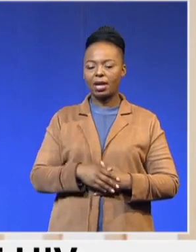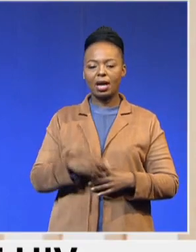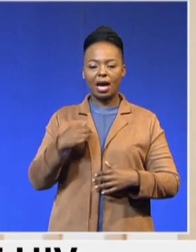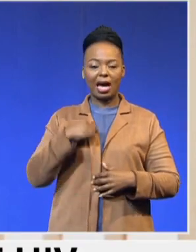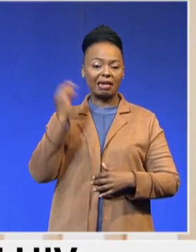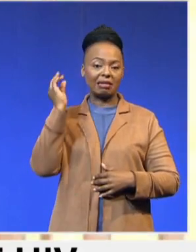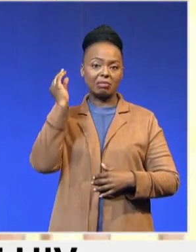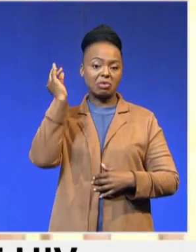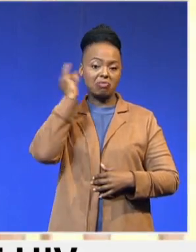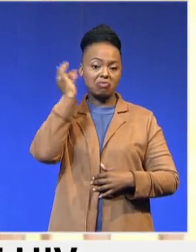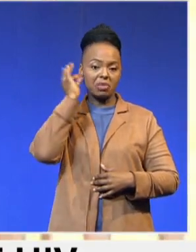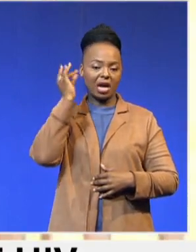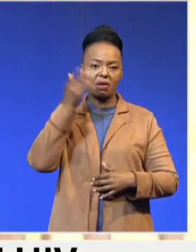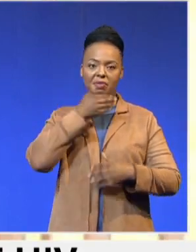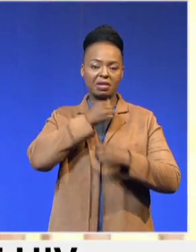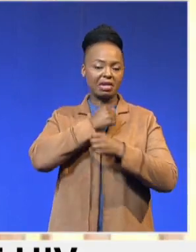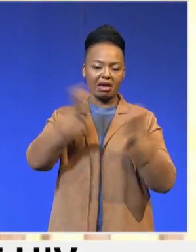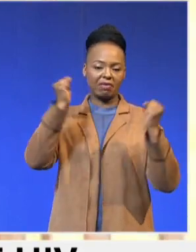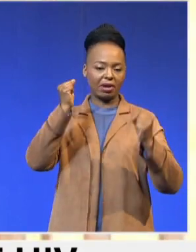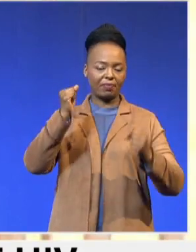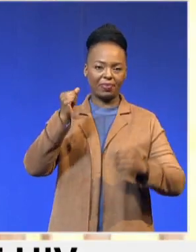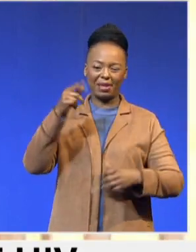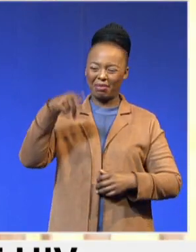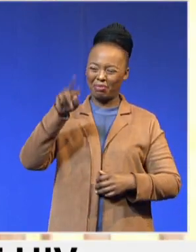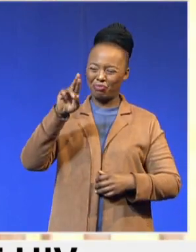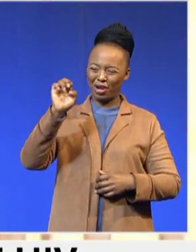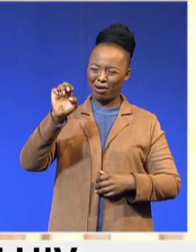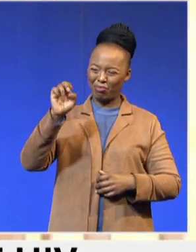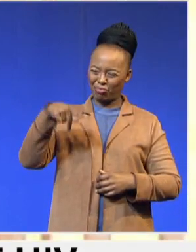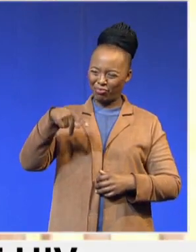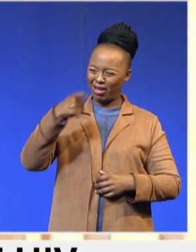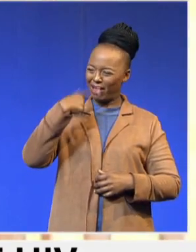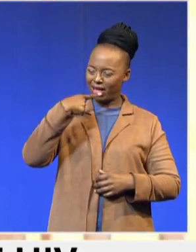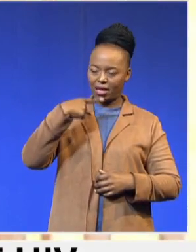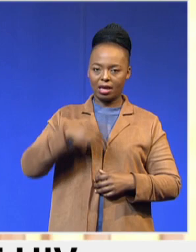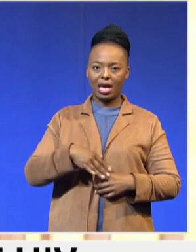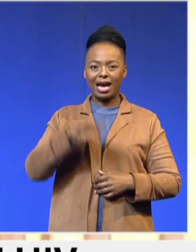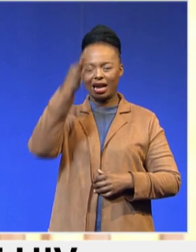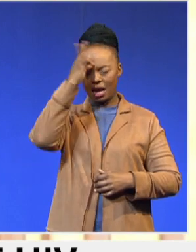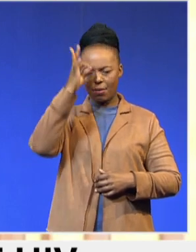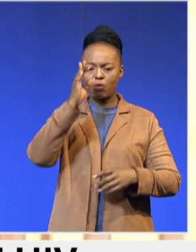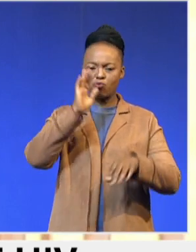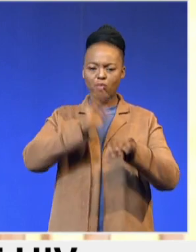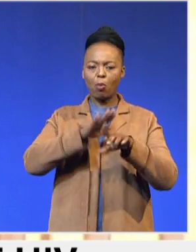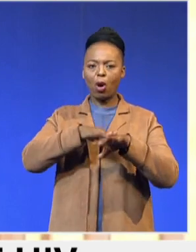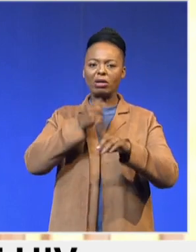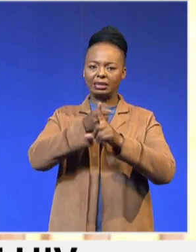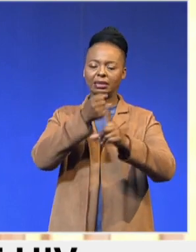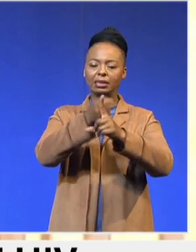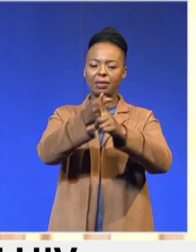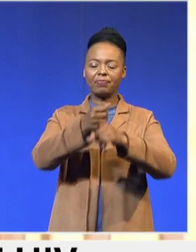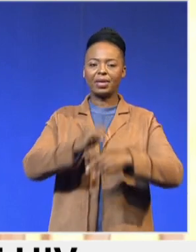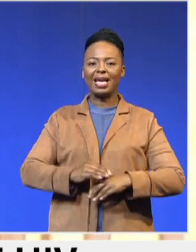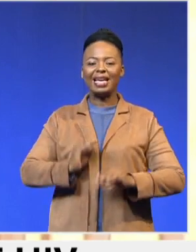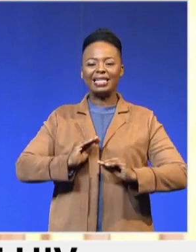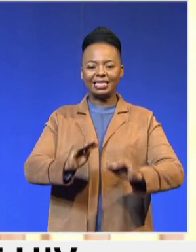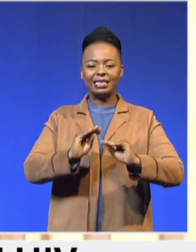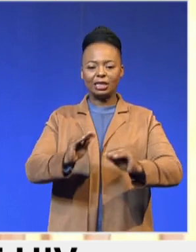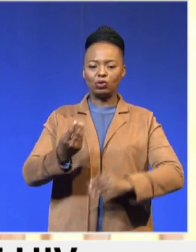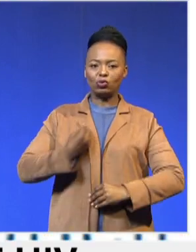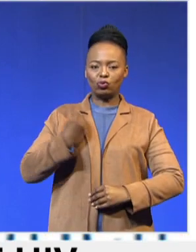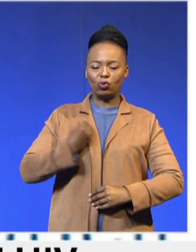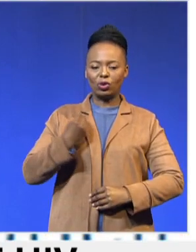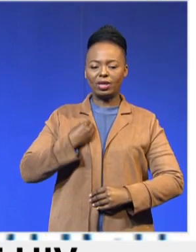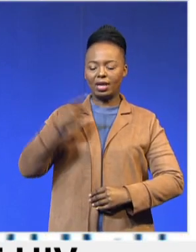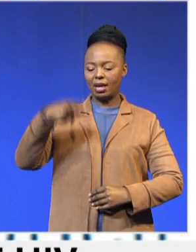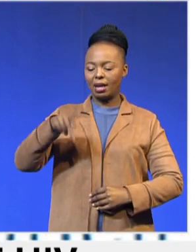information about it. Government need to do more than they do now to teach our young youth about those